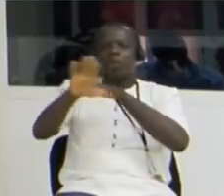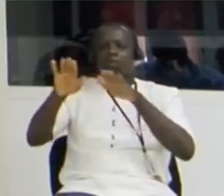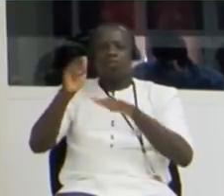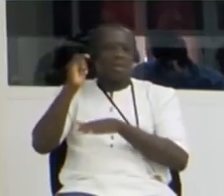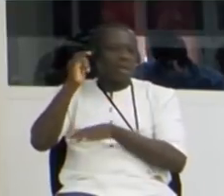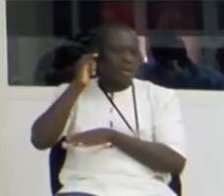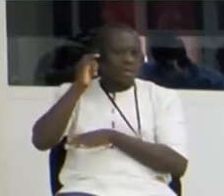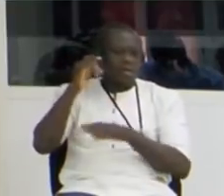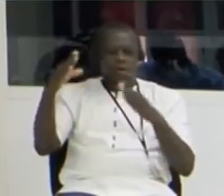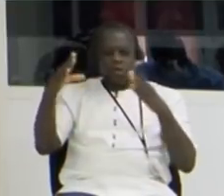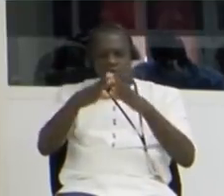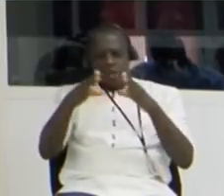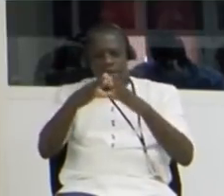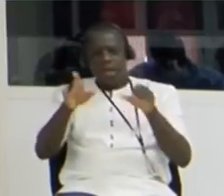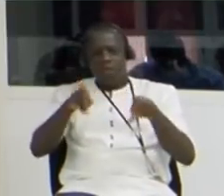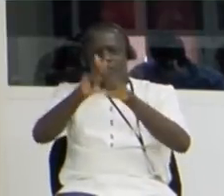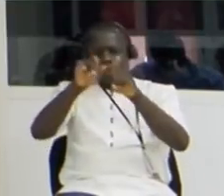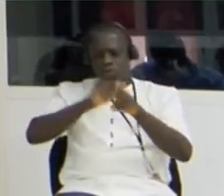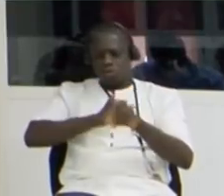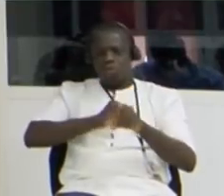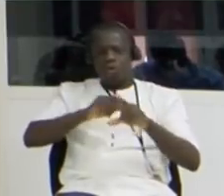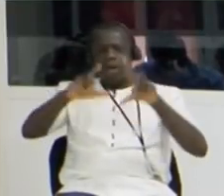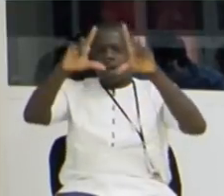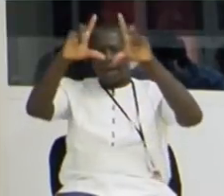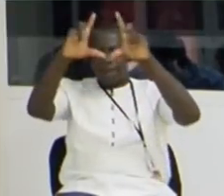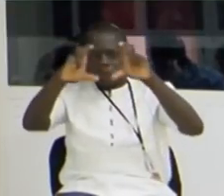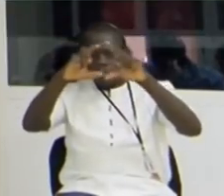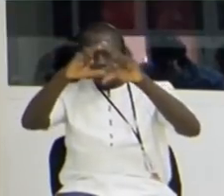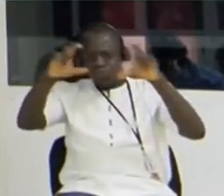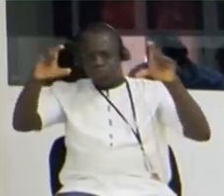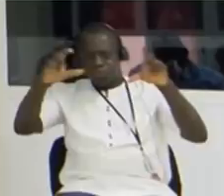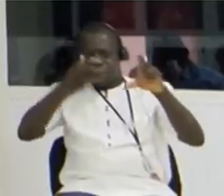with their passport size photographs. We do,